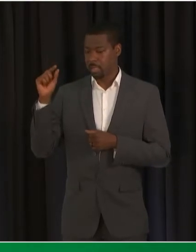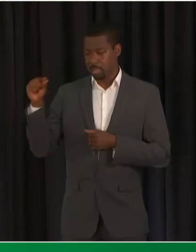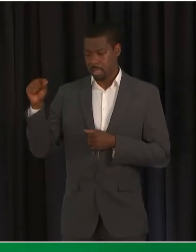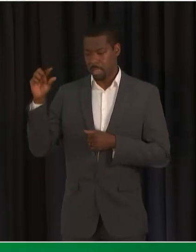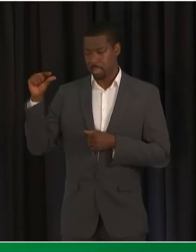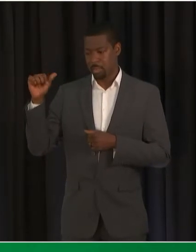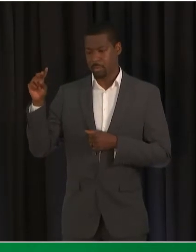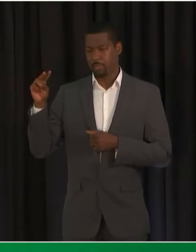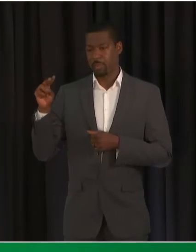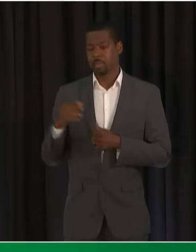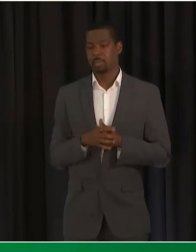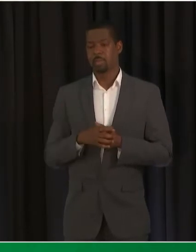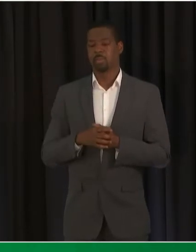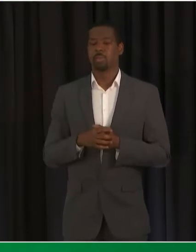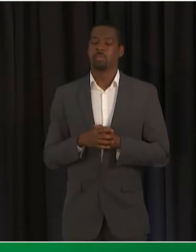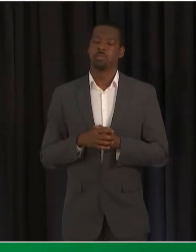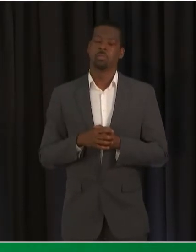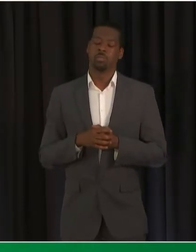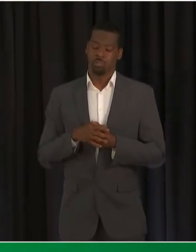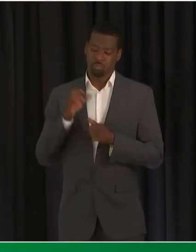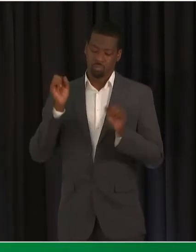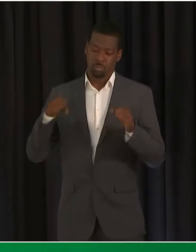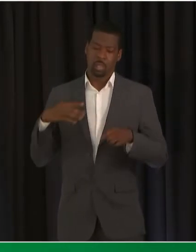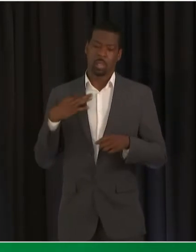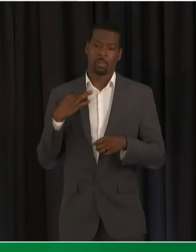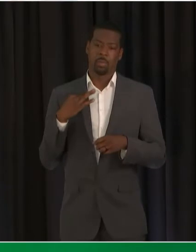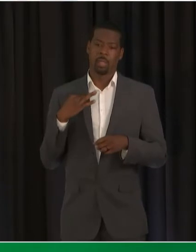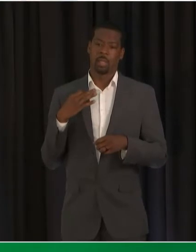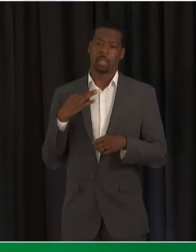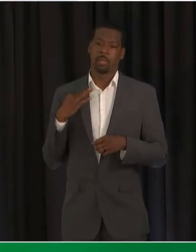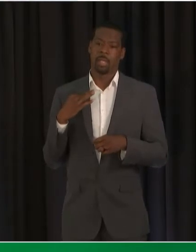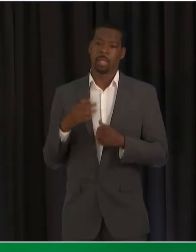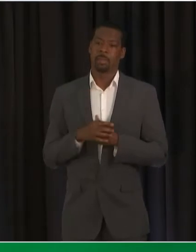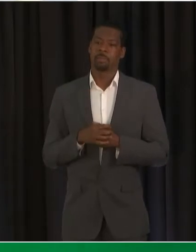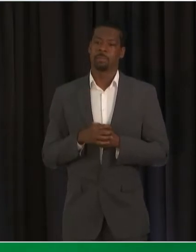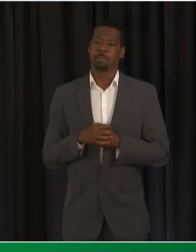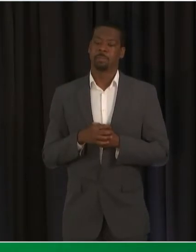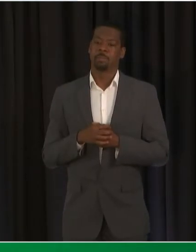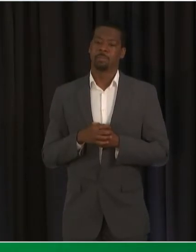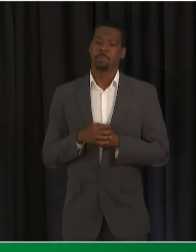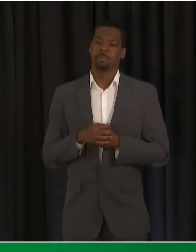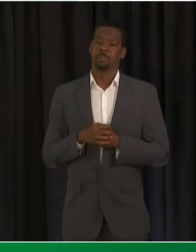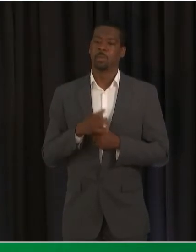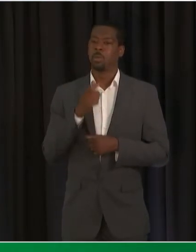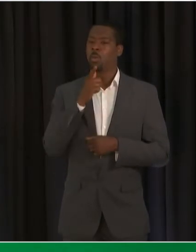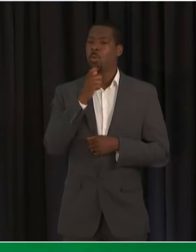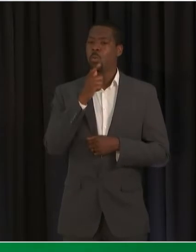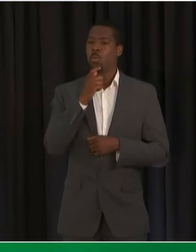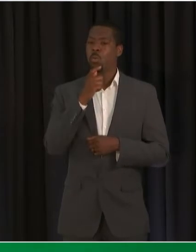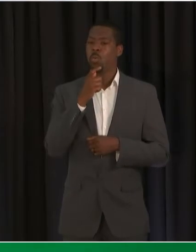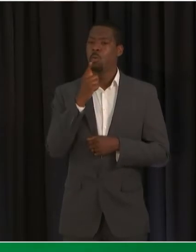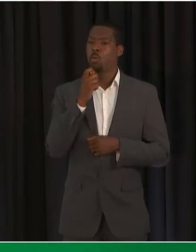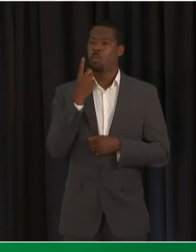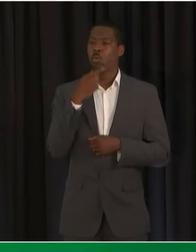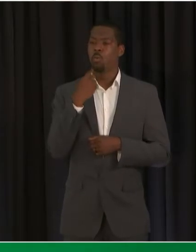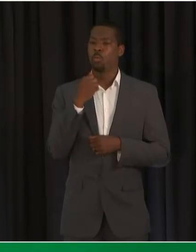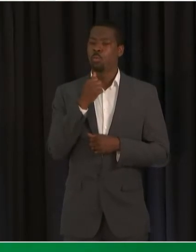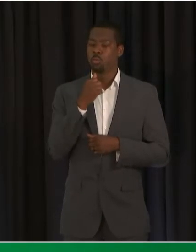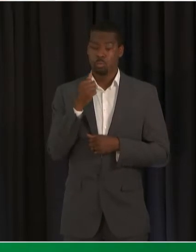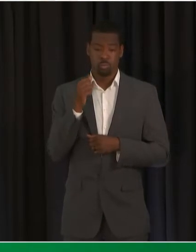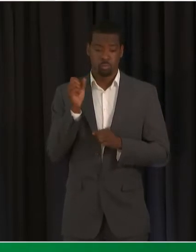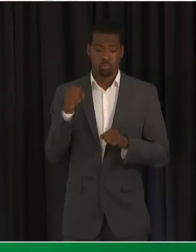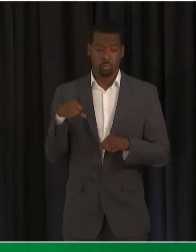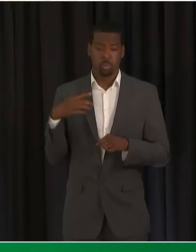restaurants.sba.gov, okay, so that you can actually apply. Now, next slide, please. So who is